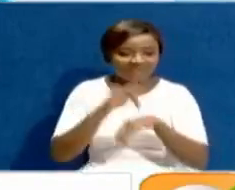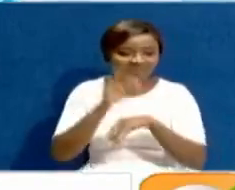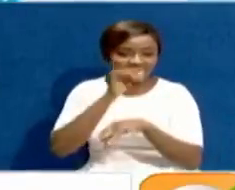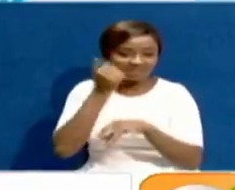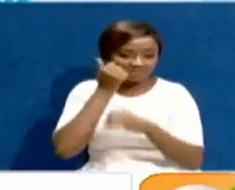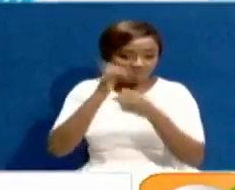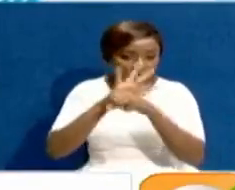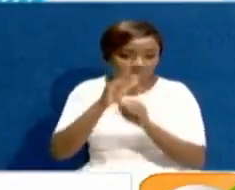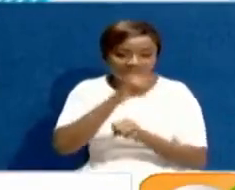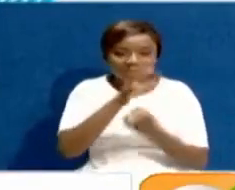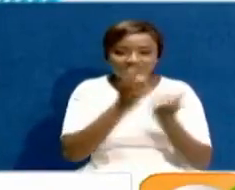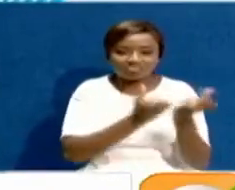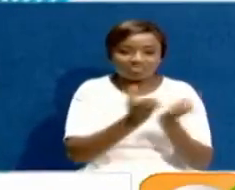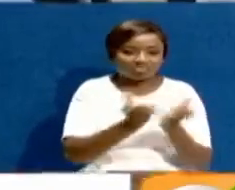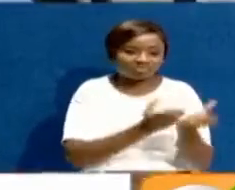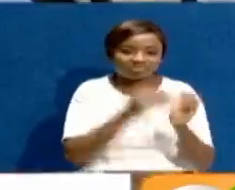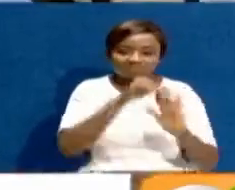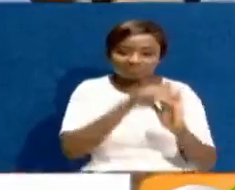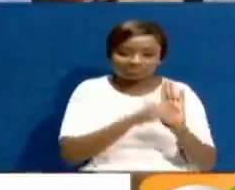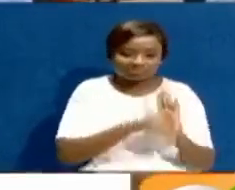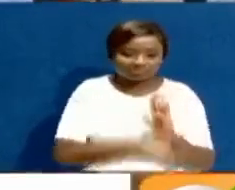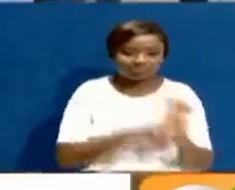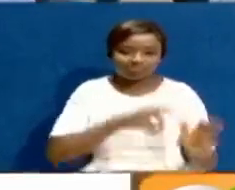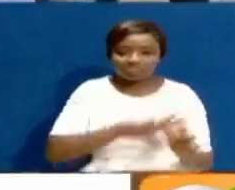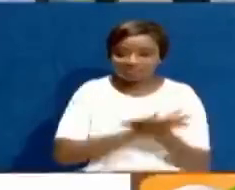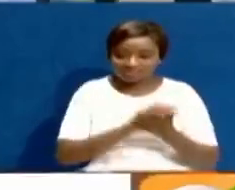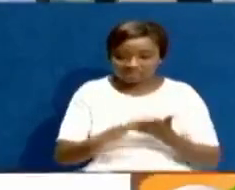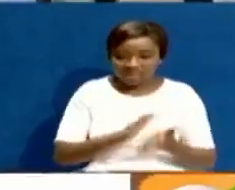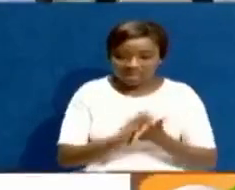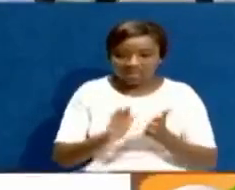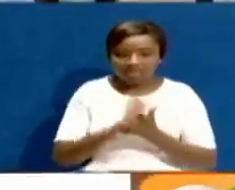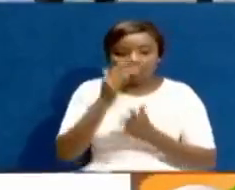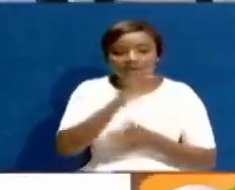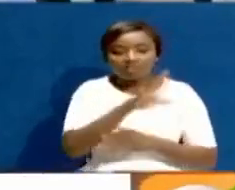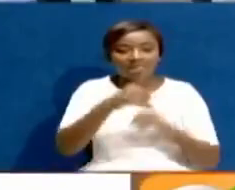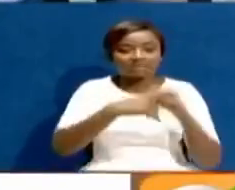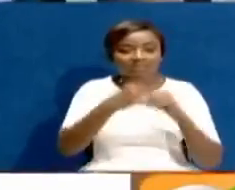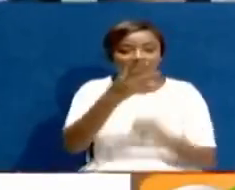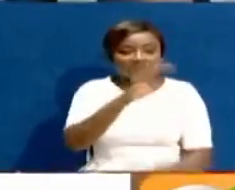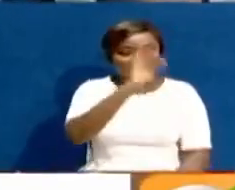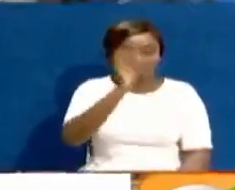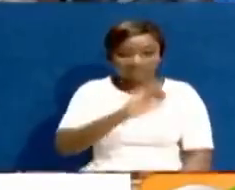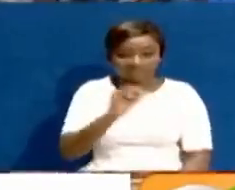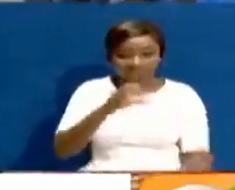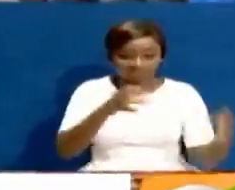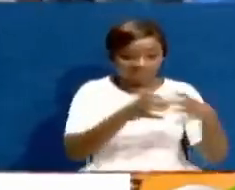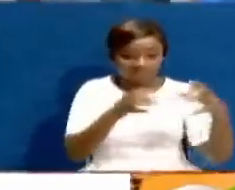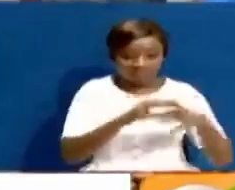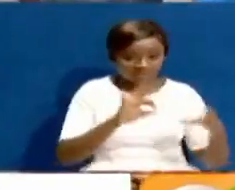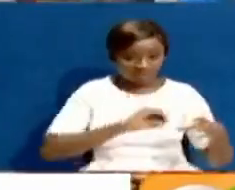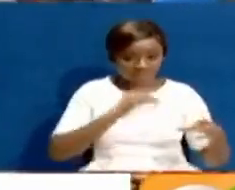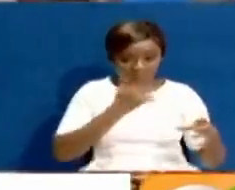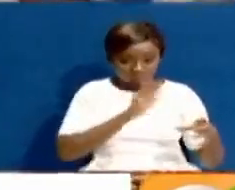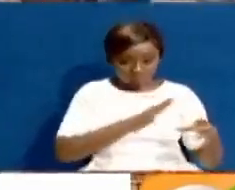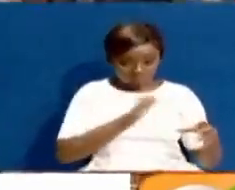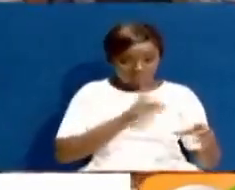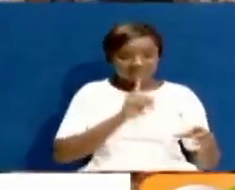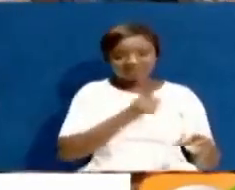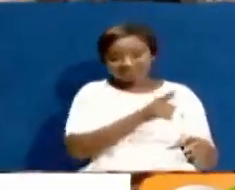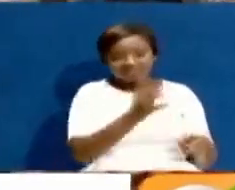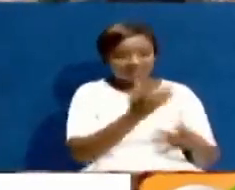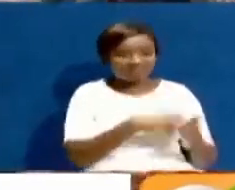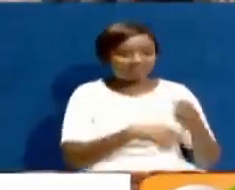recent study by the International Trade Center indicates that 64% of women-led firms declared operations were